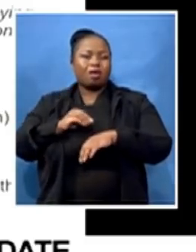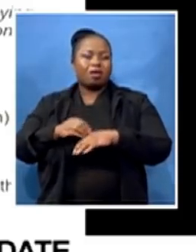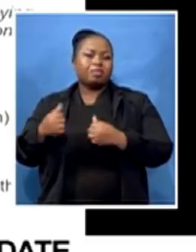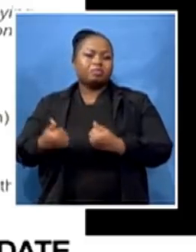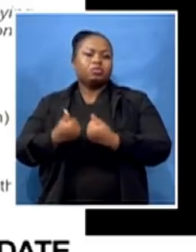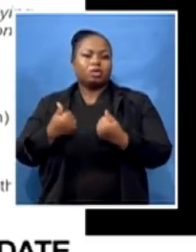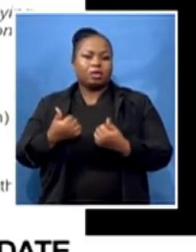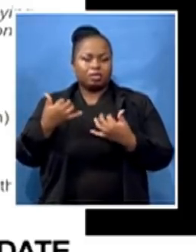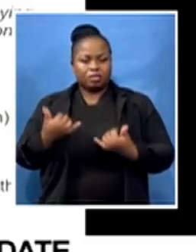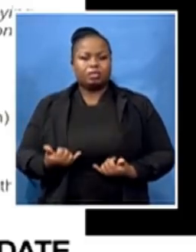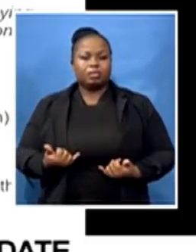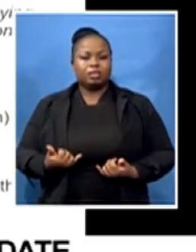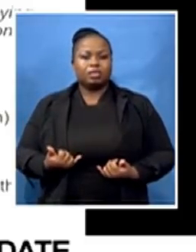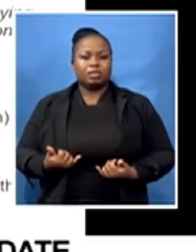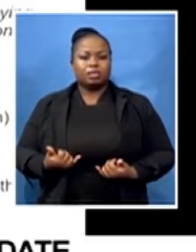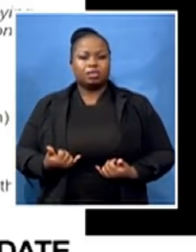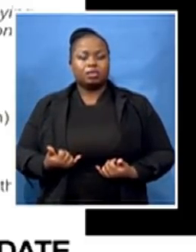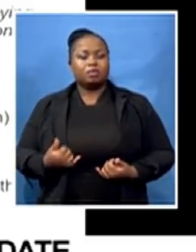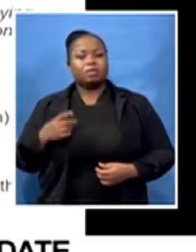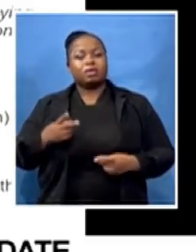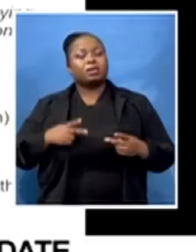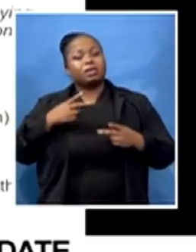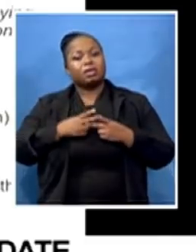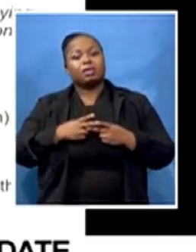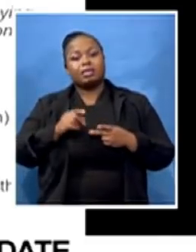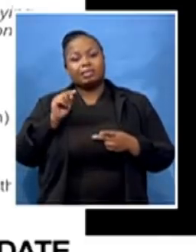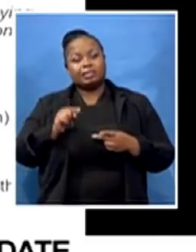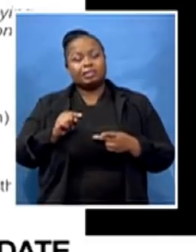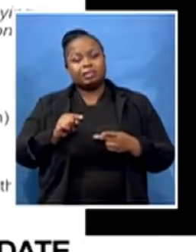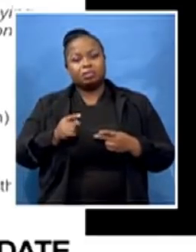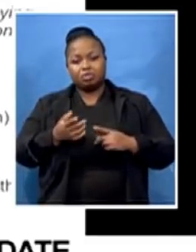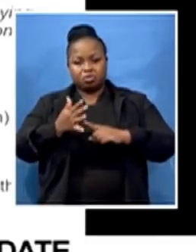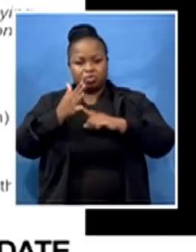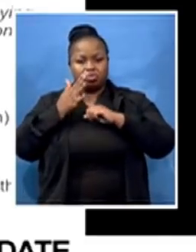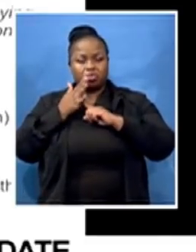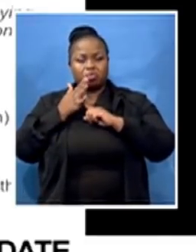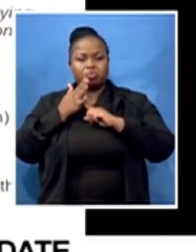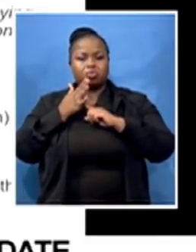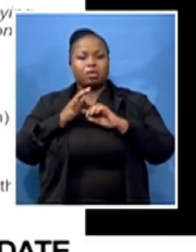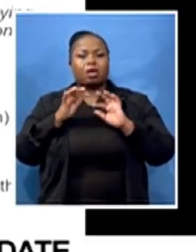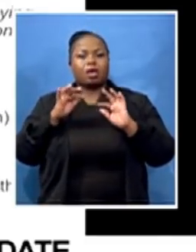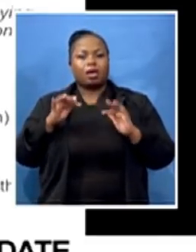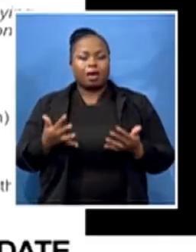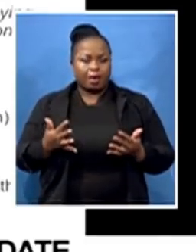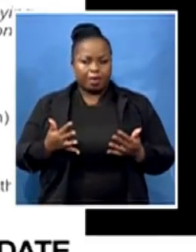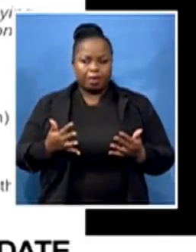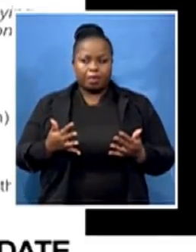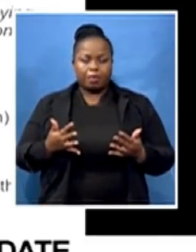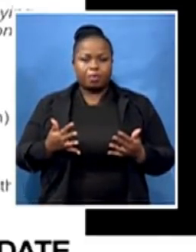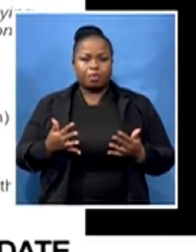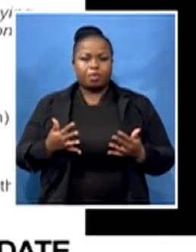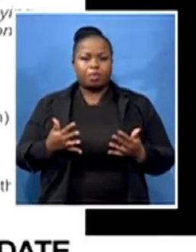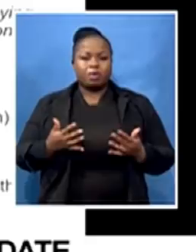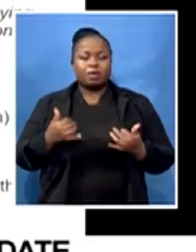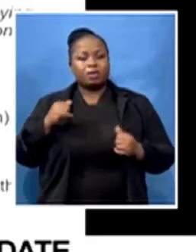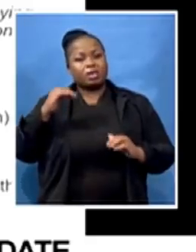shown how South Africans, how the fault lines in South Africa, how deep